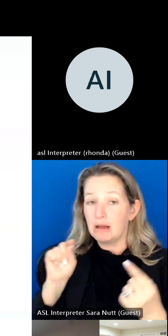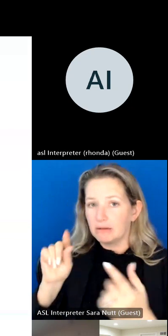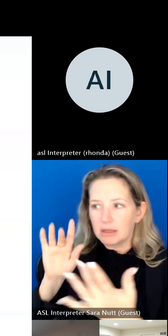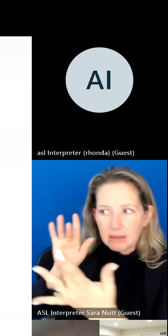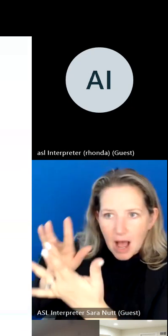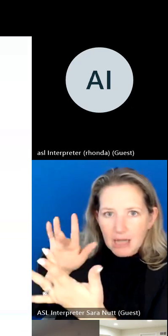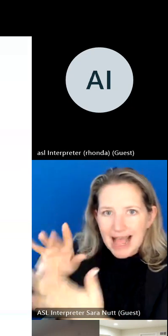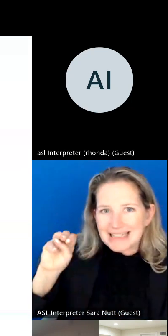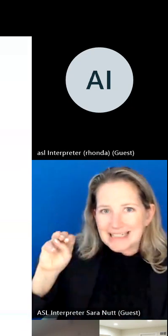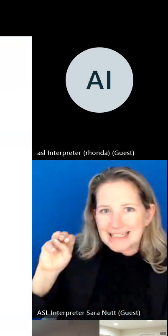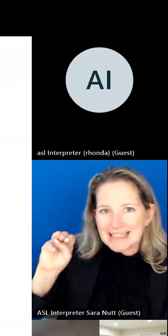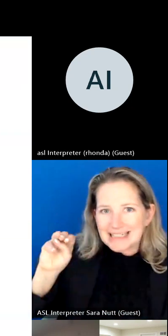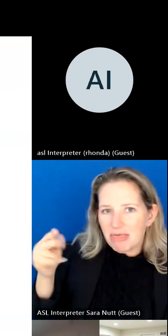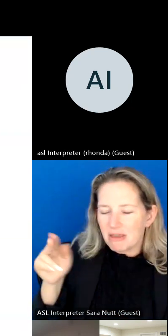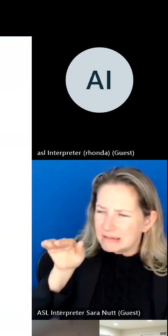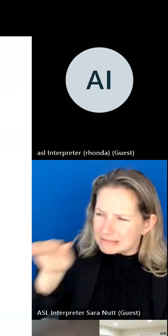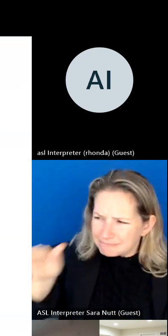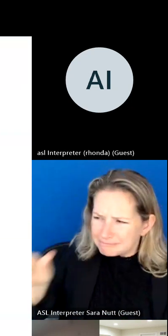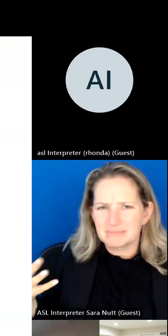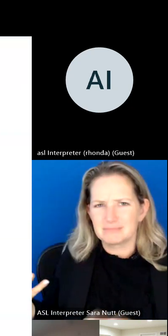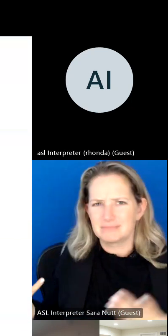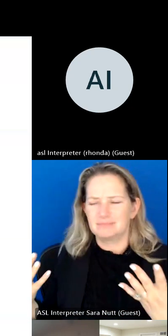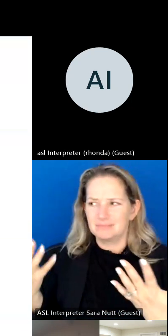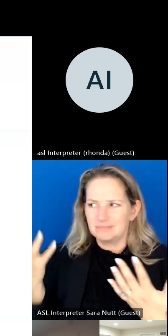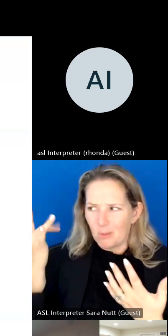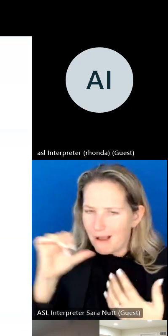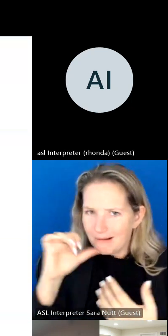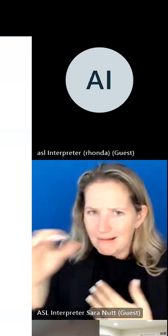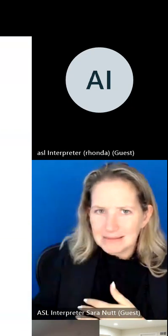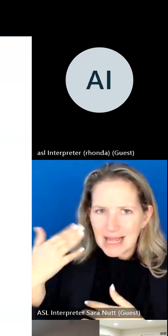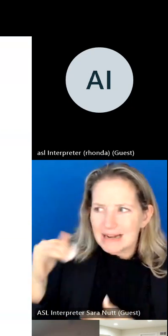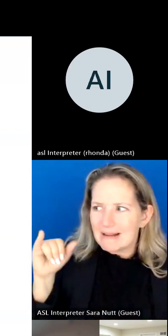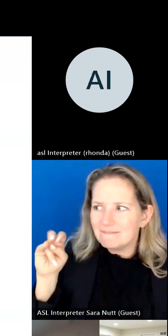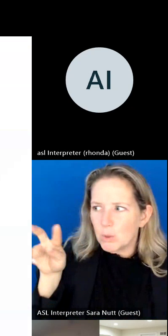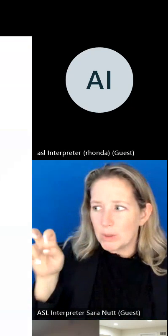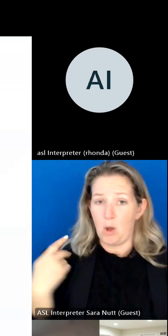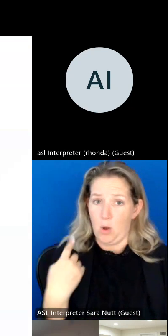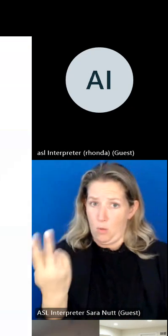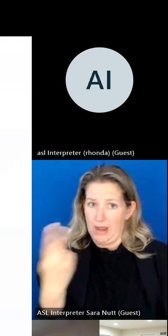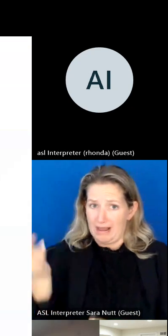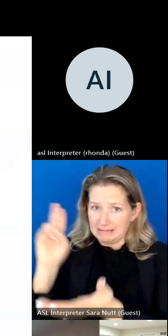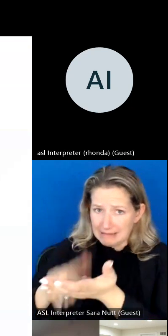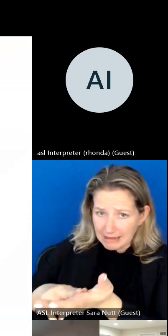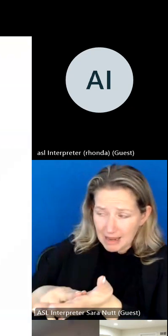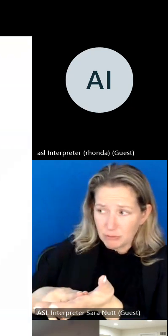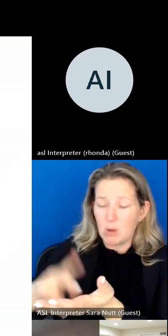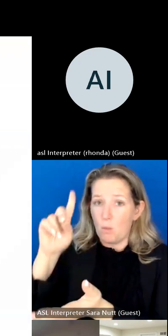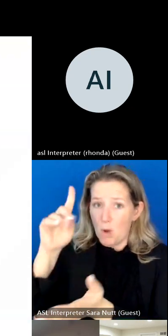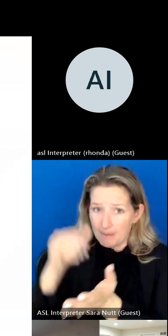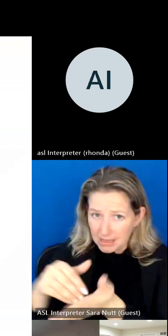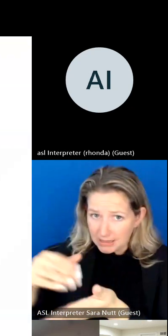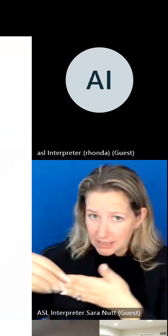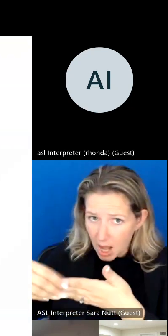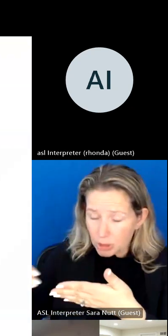say, hey, how come you guys haven't submitted an invoice? We signed a contract for $1 million and